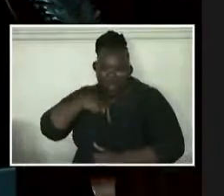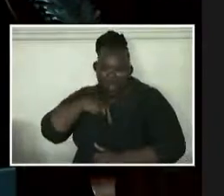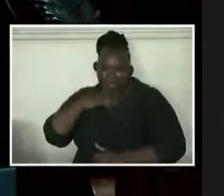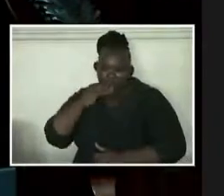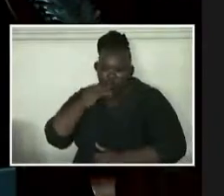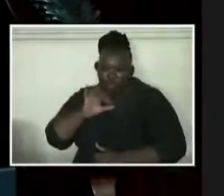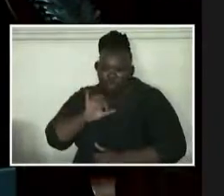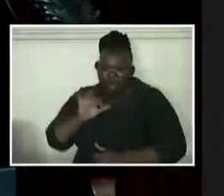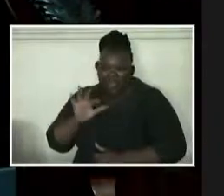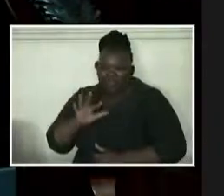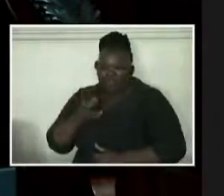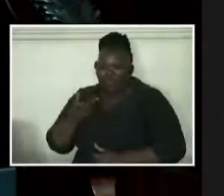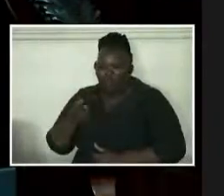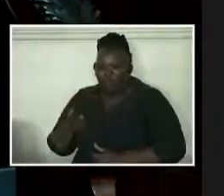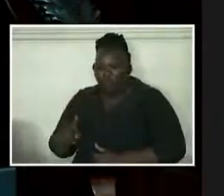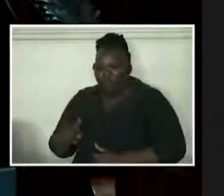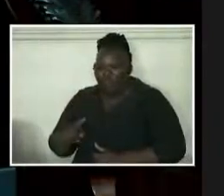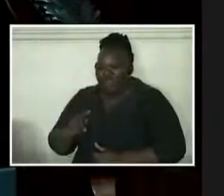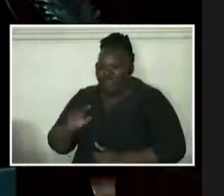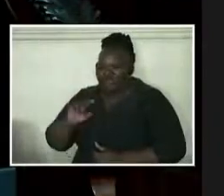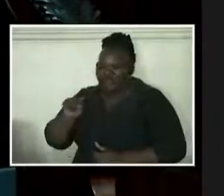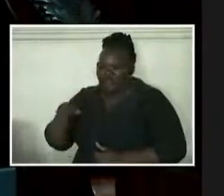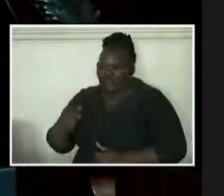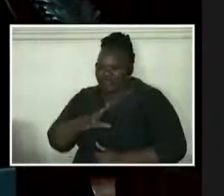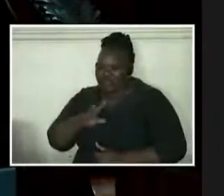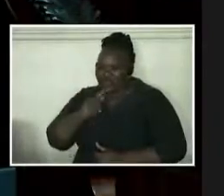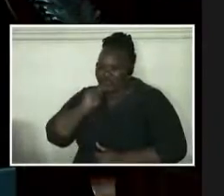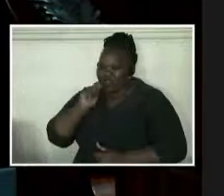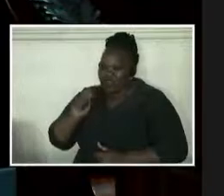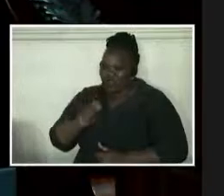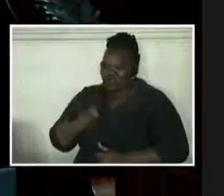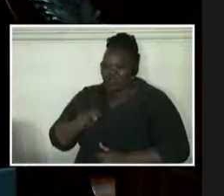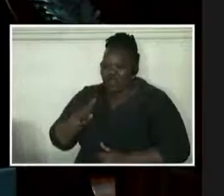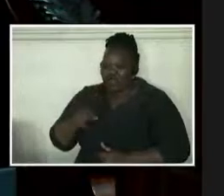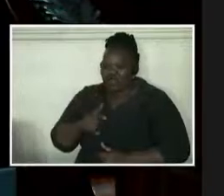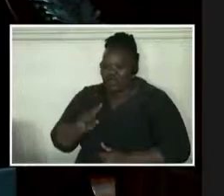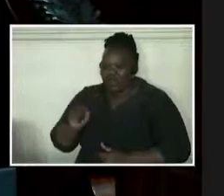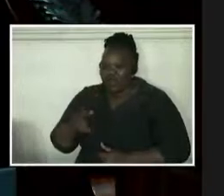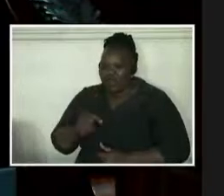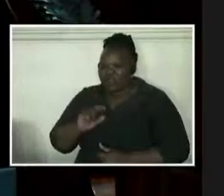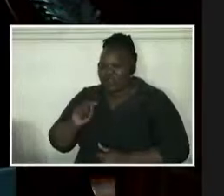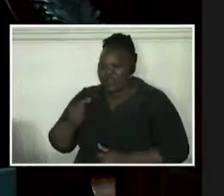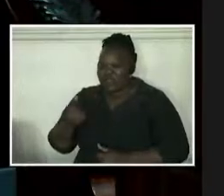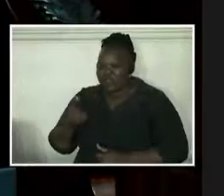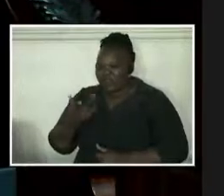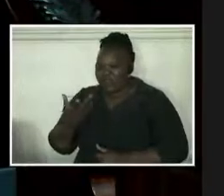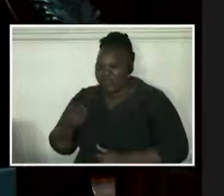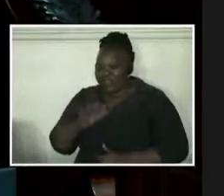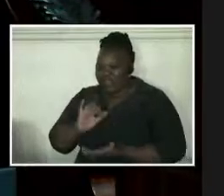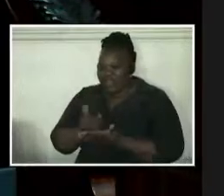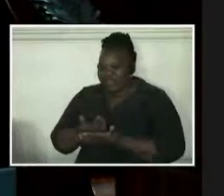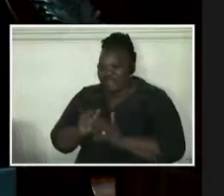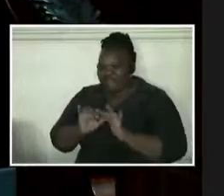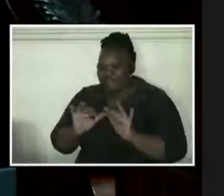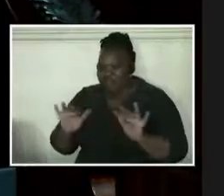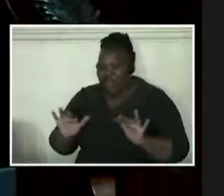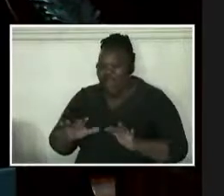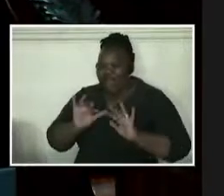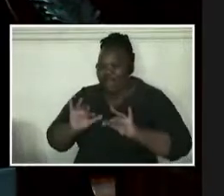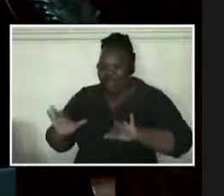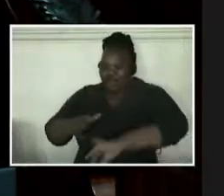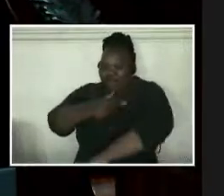and all the myths that are out there for now it is the only thing that we have that can save our people chairperson abandoned